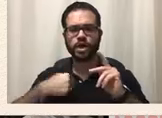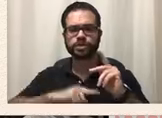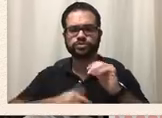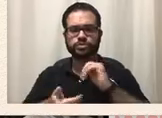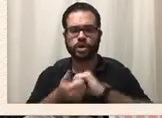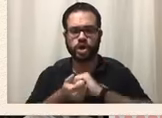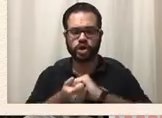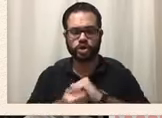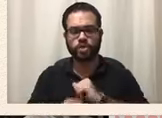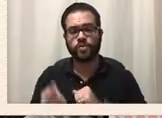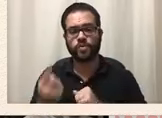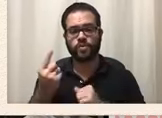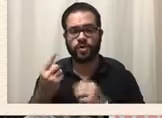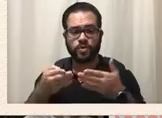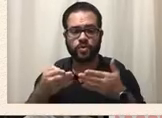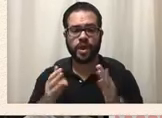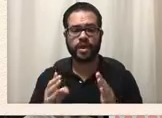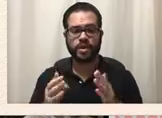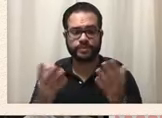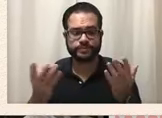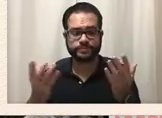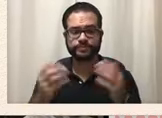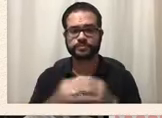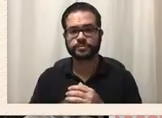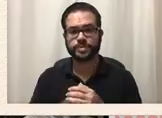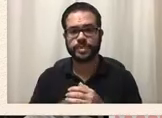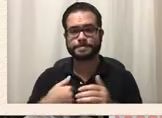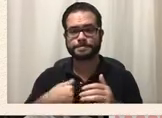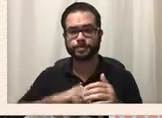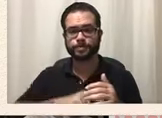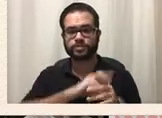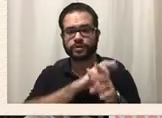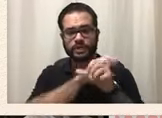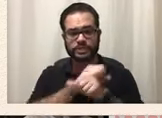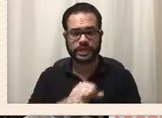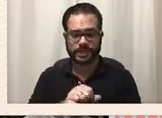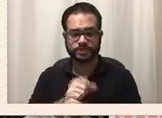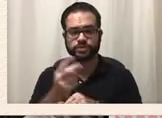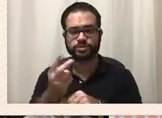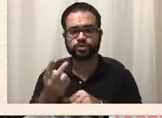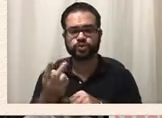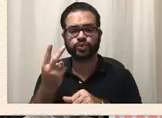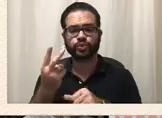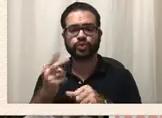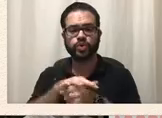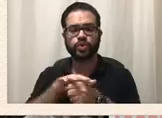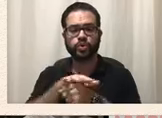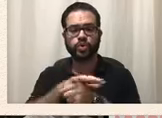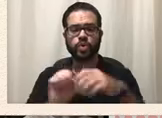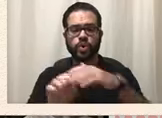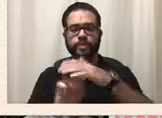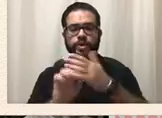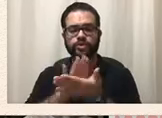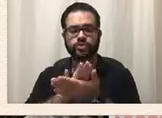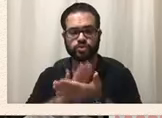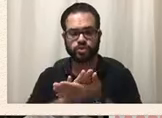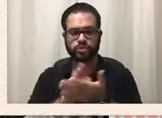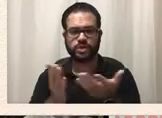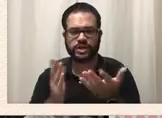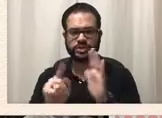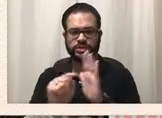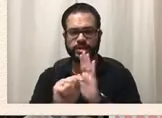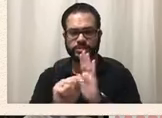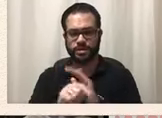was we've adopted 2 local elementary schools here in Tampa, Booker T. Washington Elementary and Broward